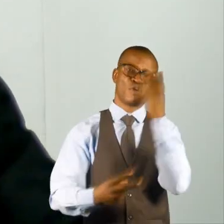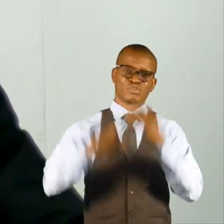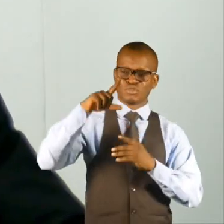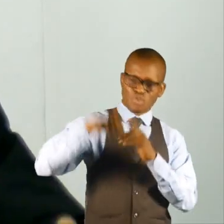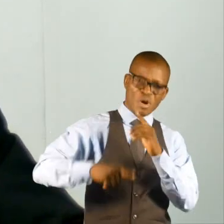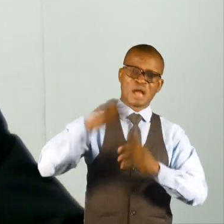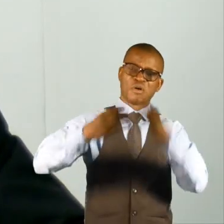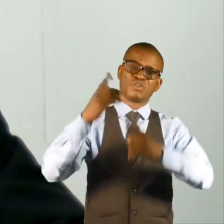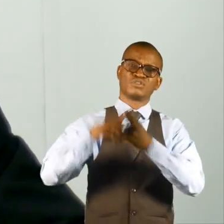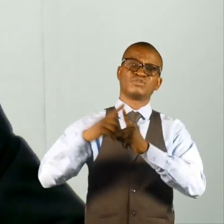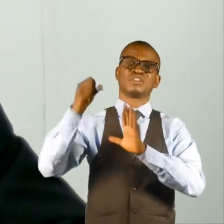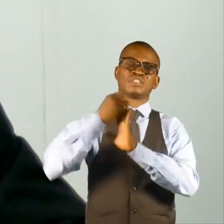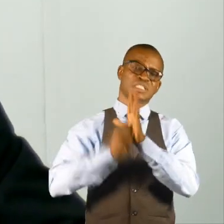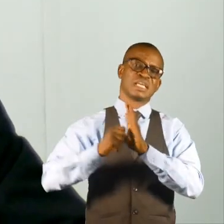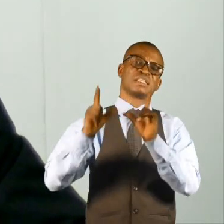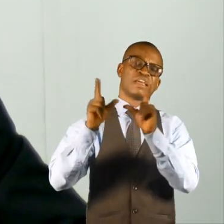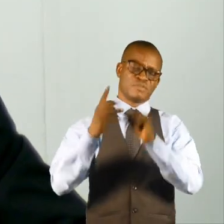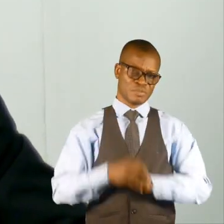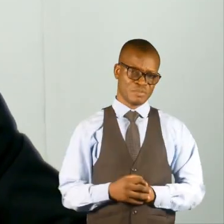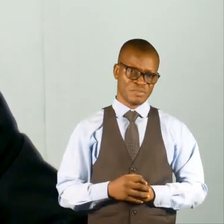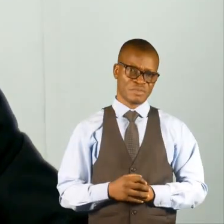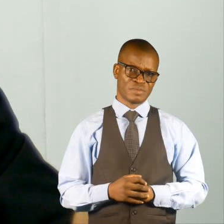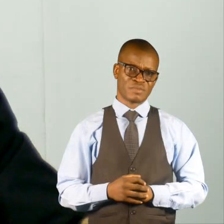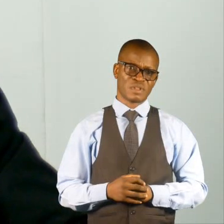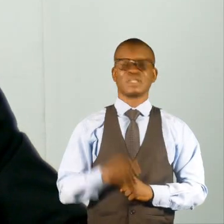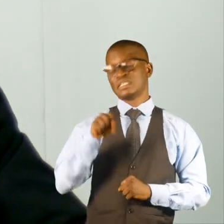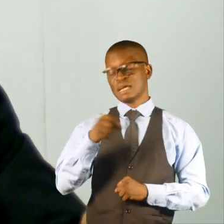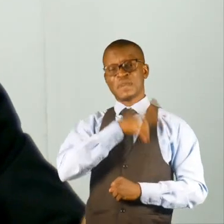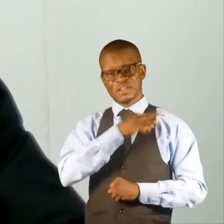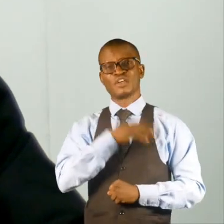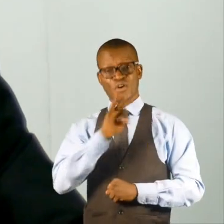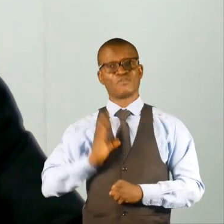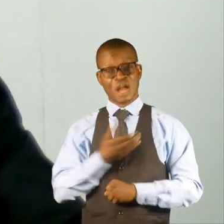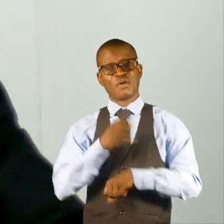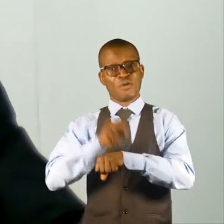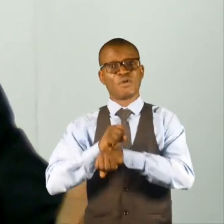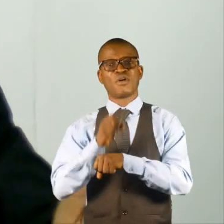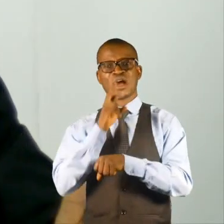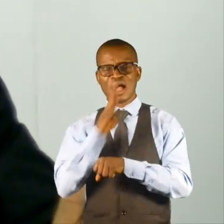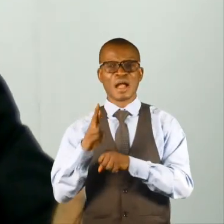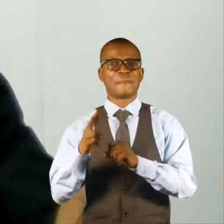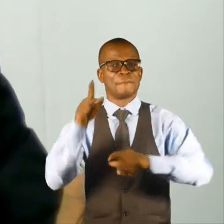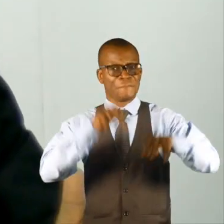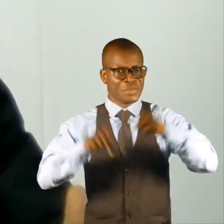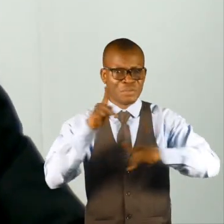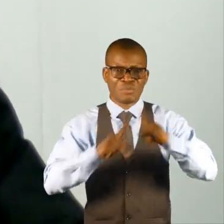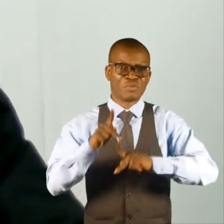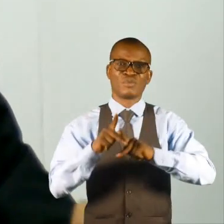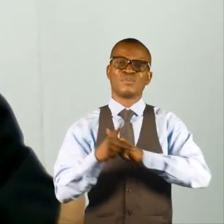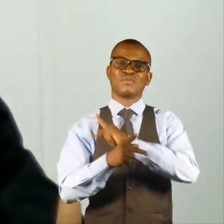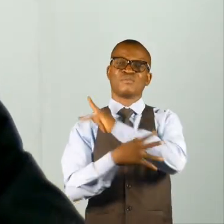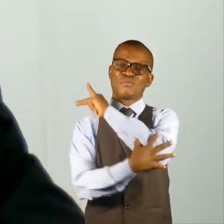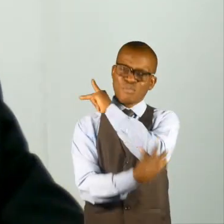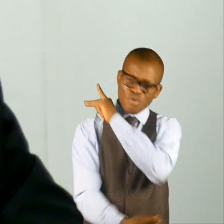from the lower court to the high court at the state level. And then the beneficiary of our operations are